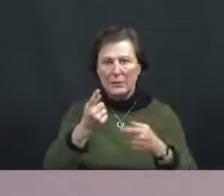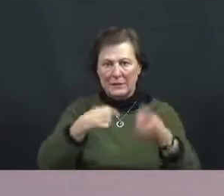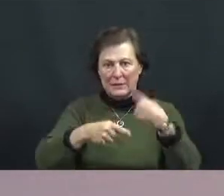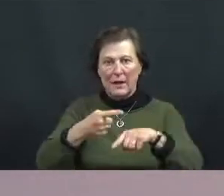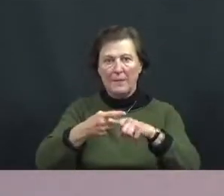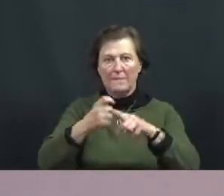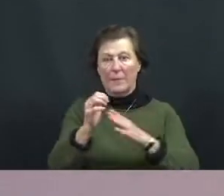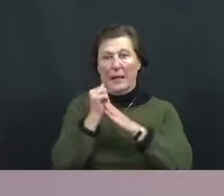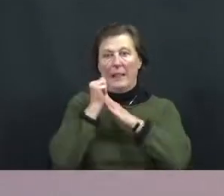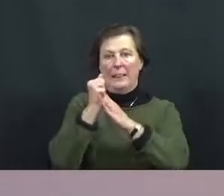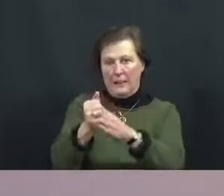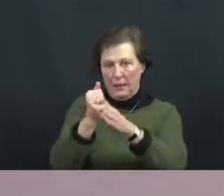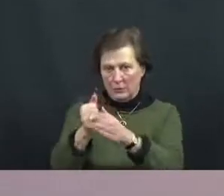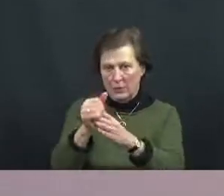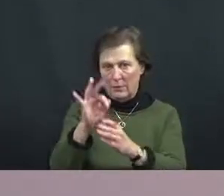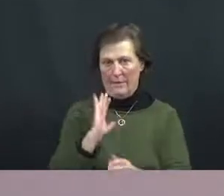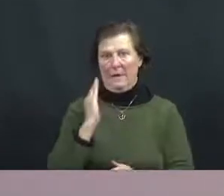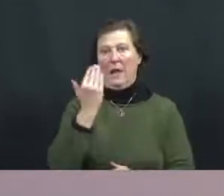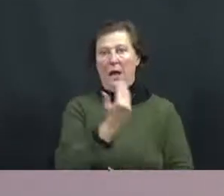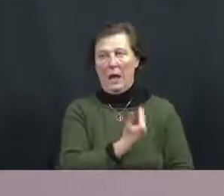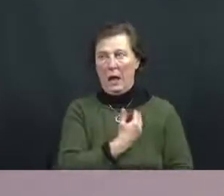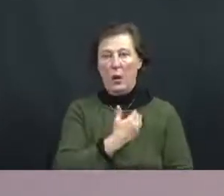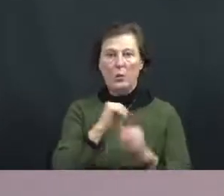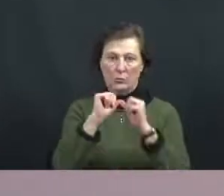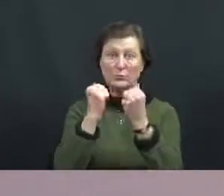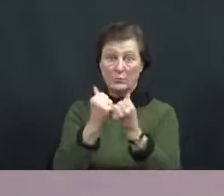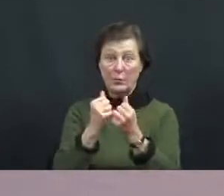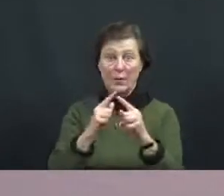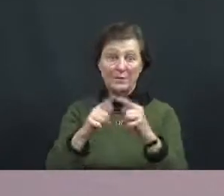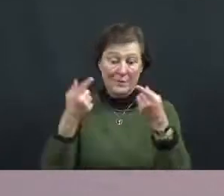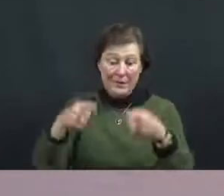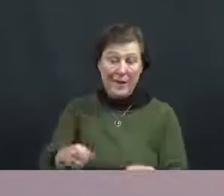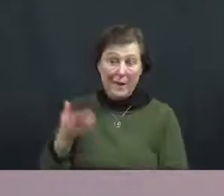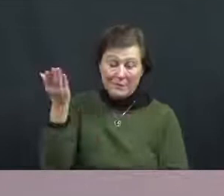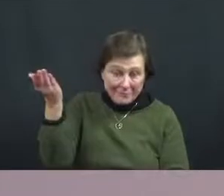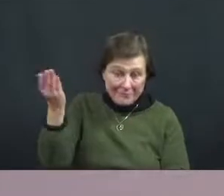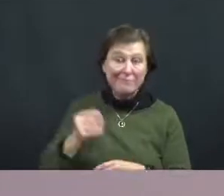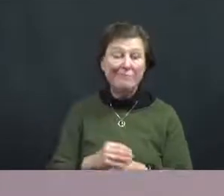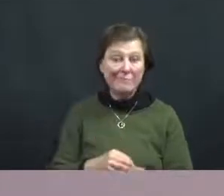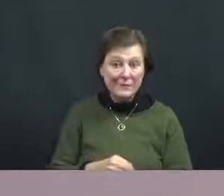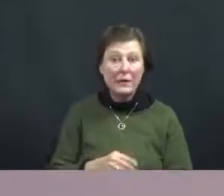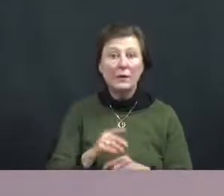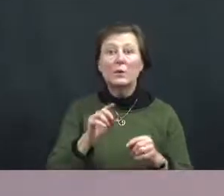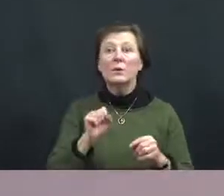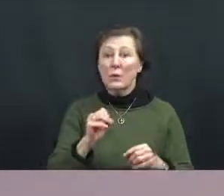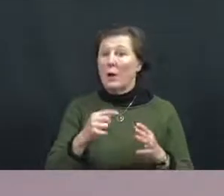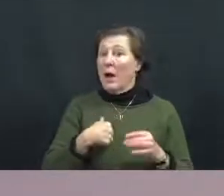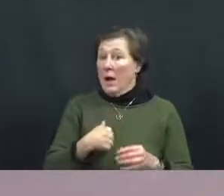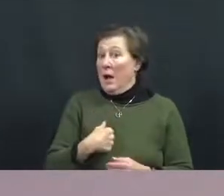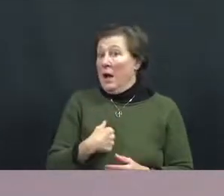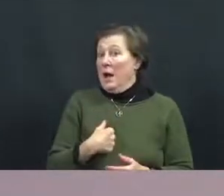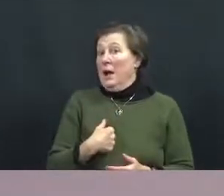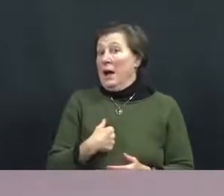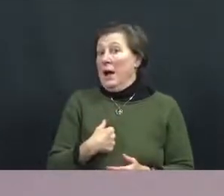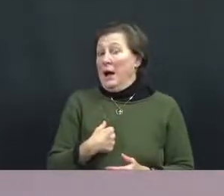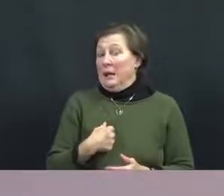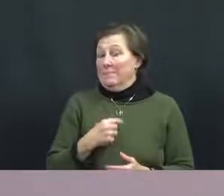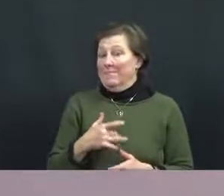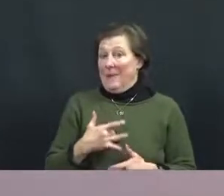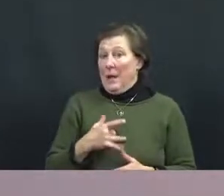leadership of our own association. And yet it has. And so I am compelled to speak